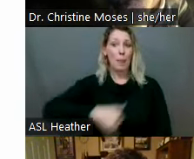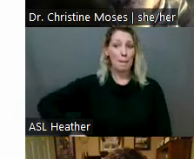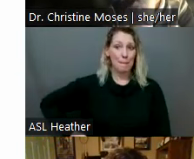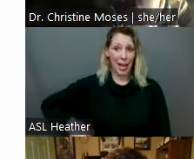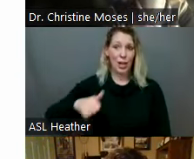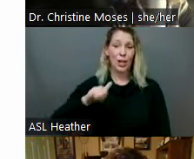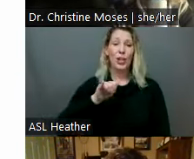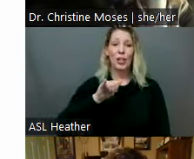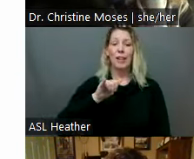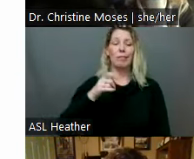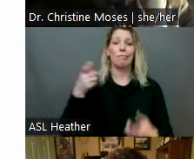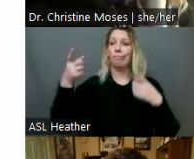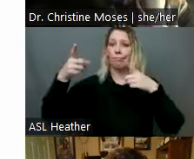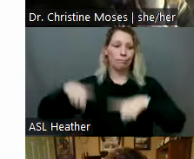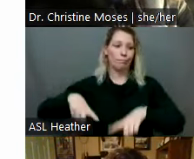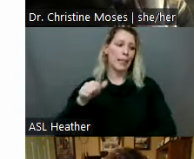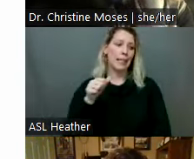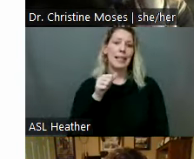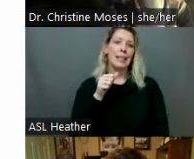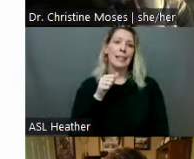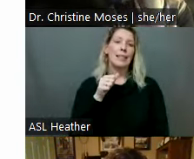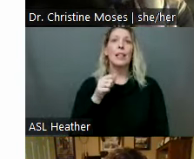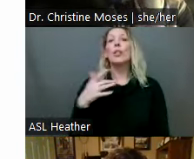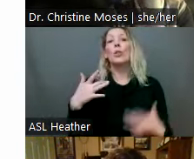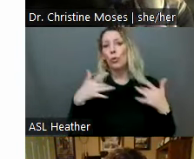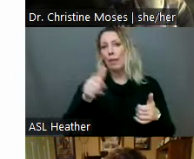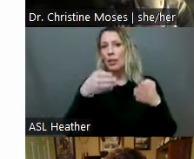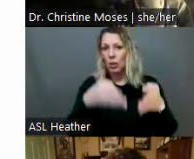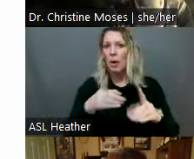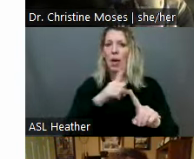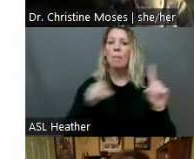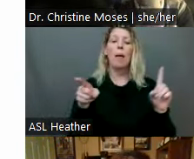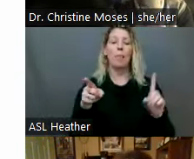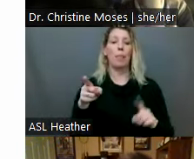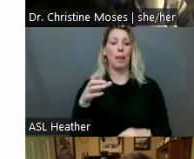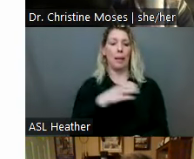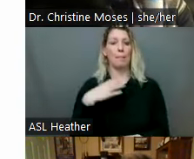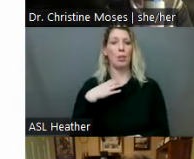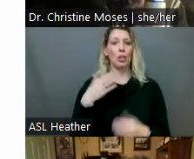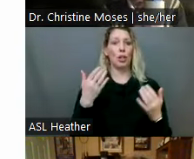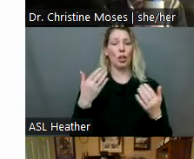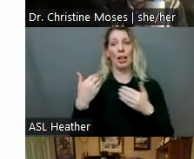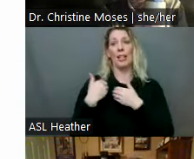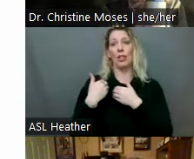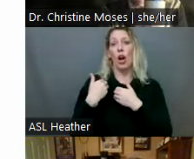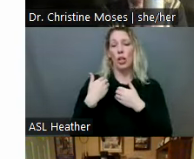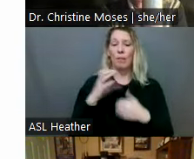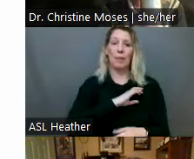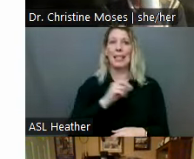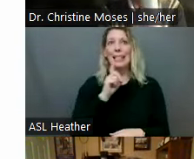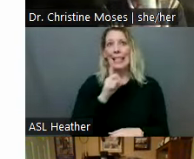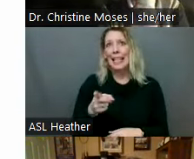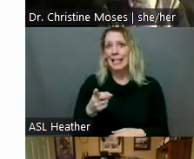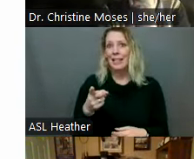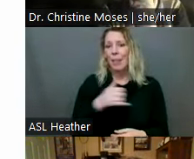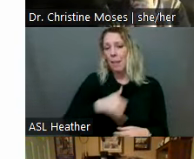By happenstance, and this is not, it's usually this way, but the commissioner in charge of the police right now is also the mayor. But I had a question